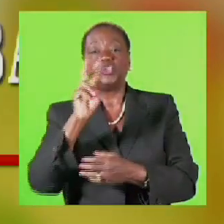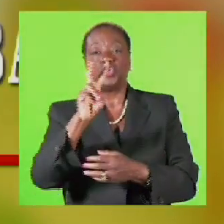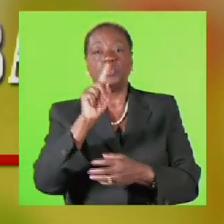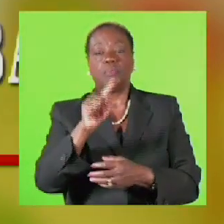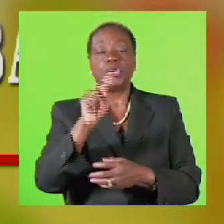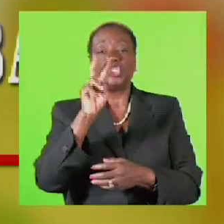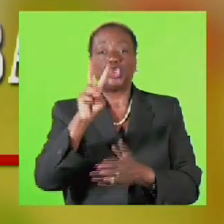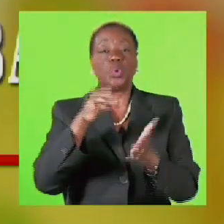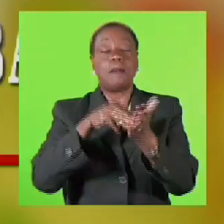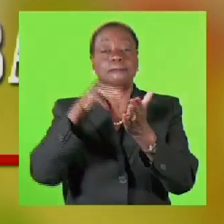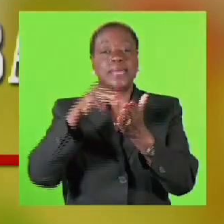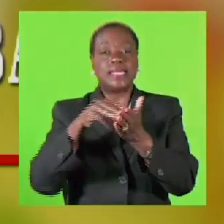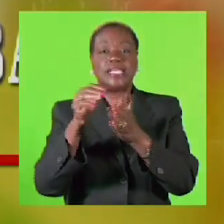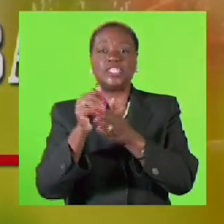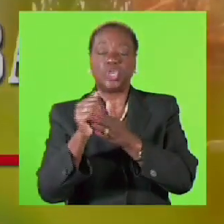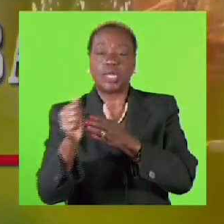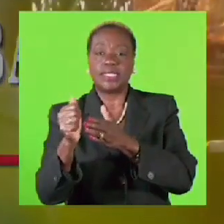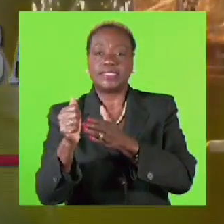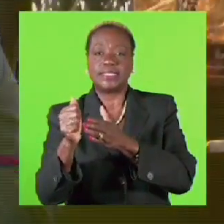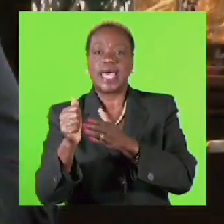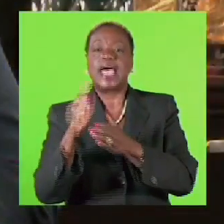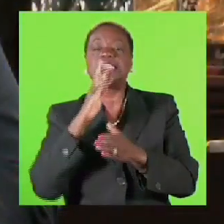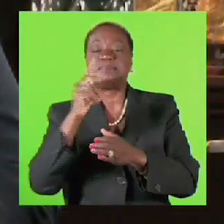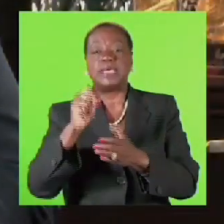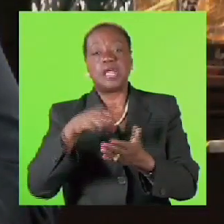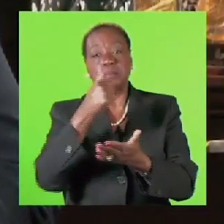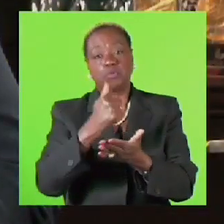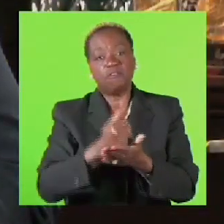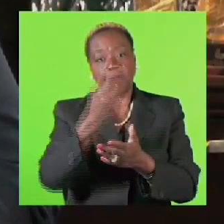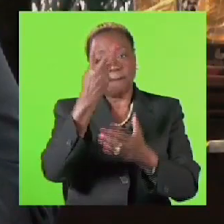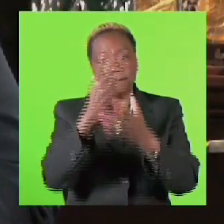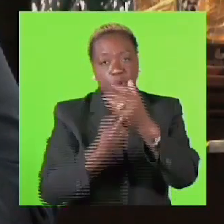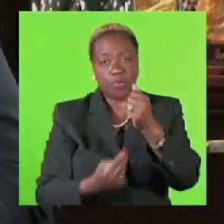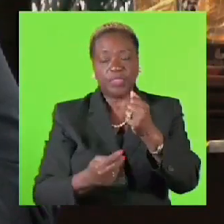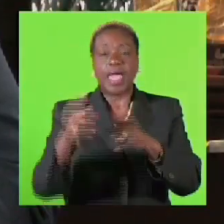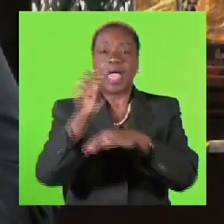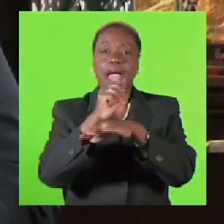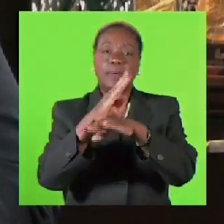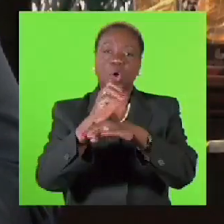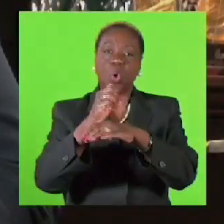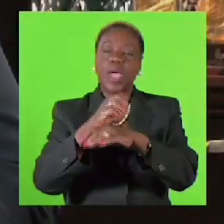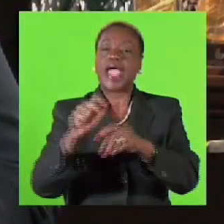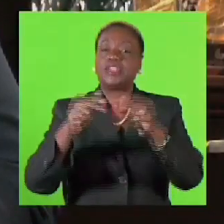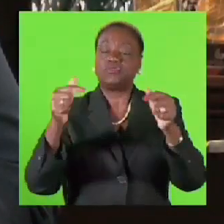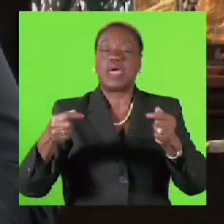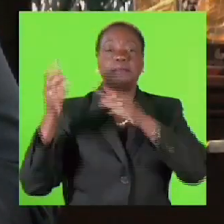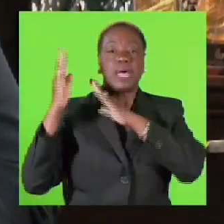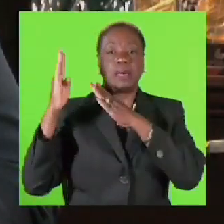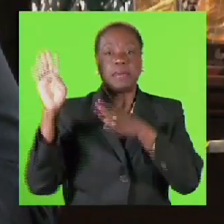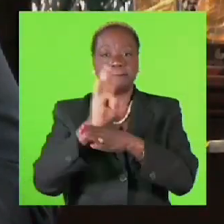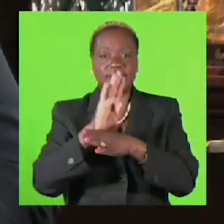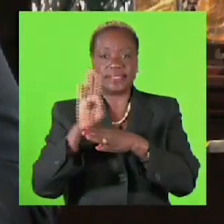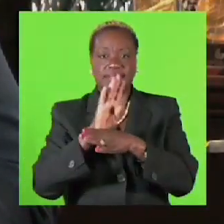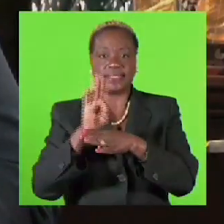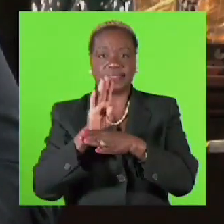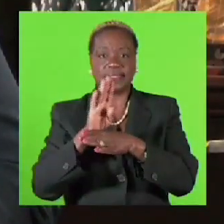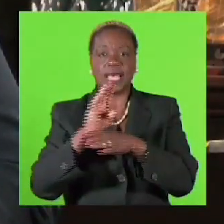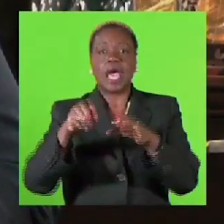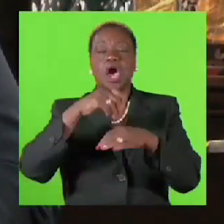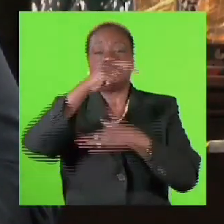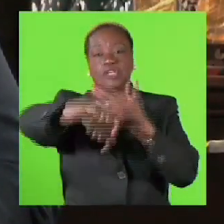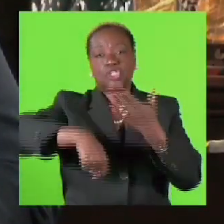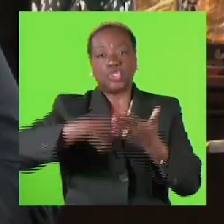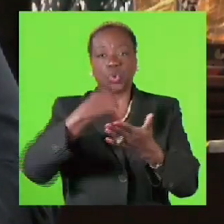Abaco and Grand Bahama businesses, out of a total allocated of $10 million.